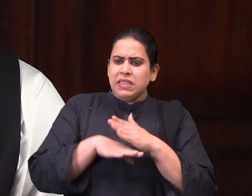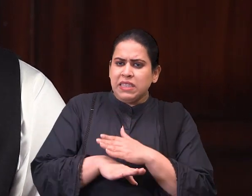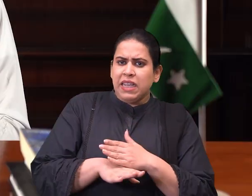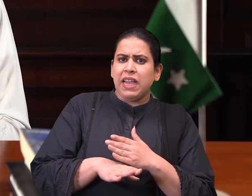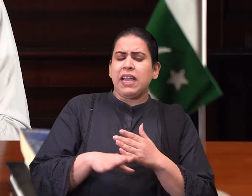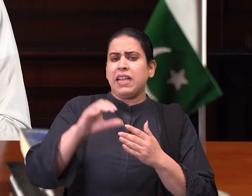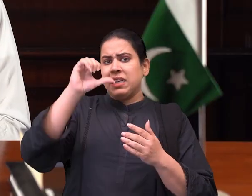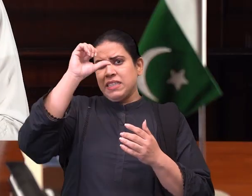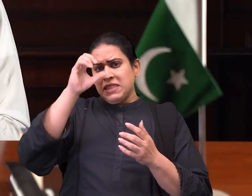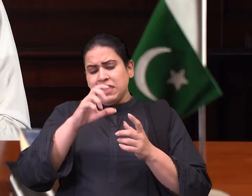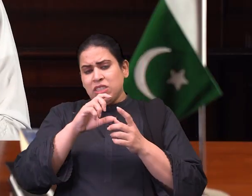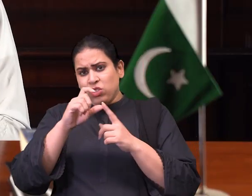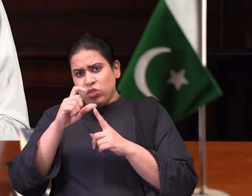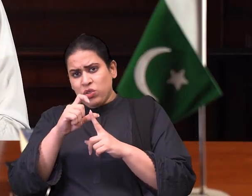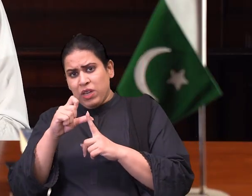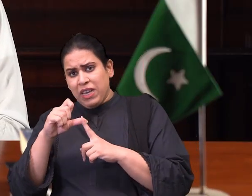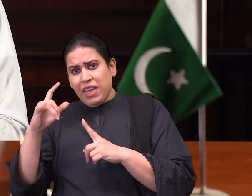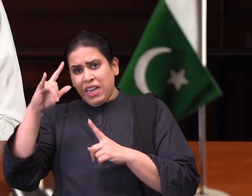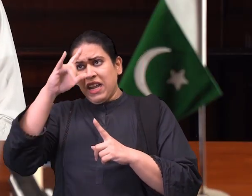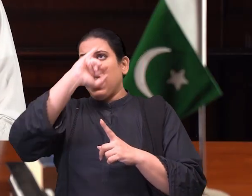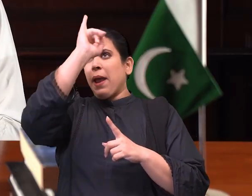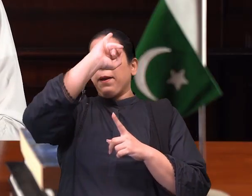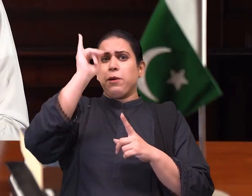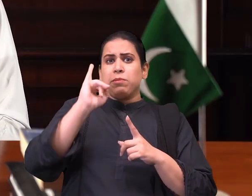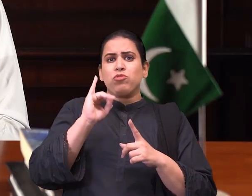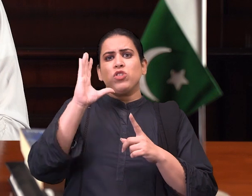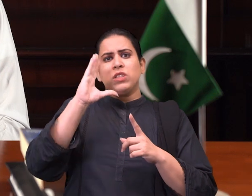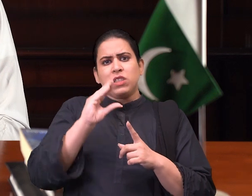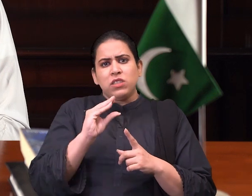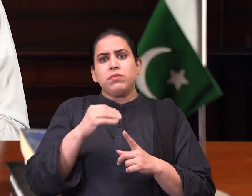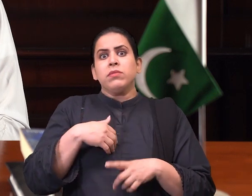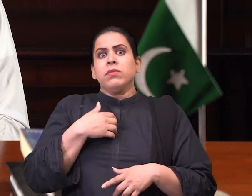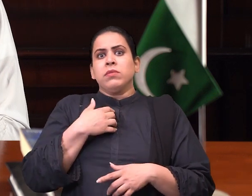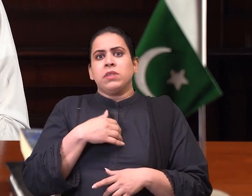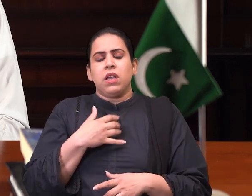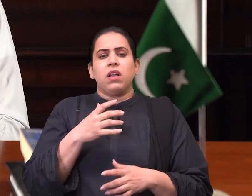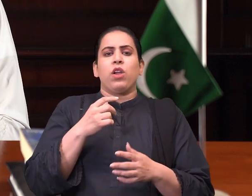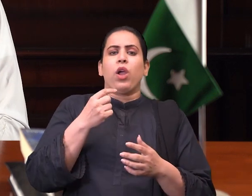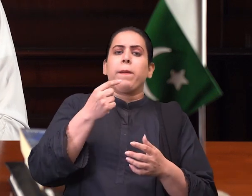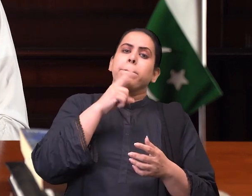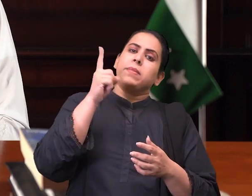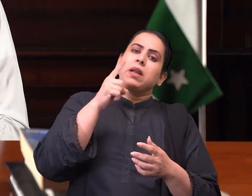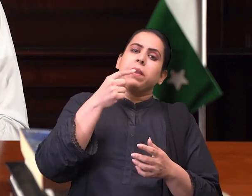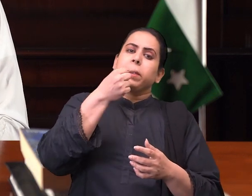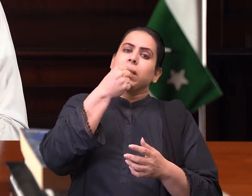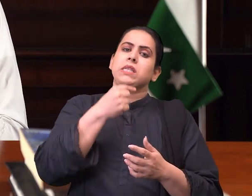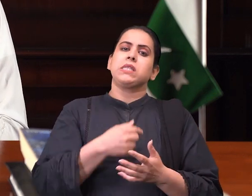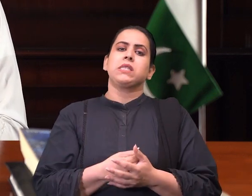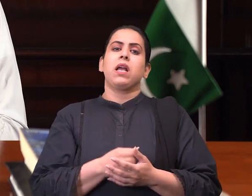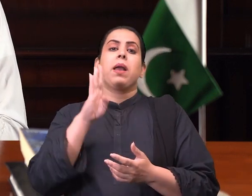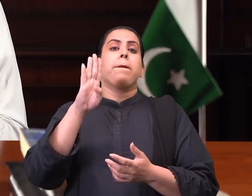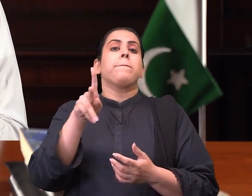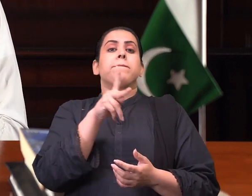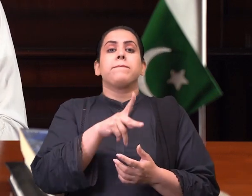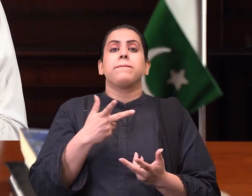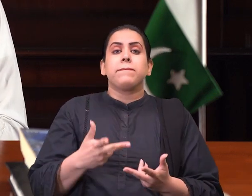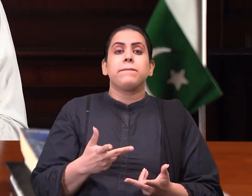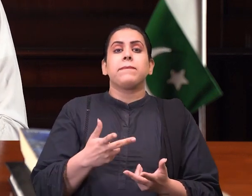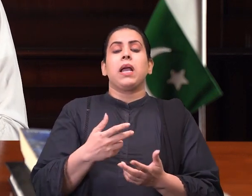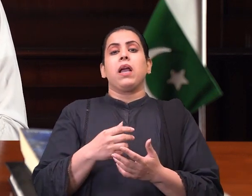COPD. Indoor air pollution is a significant contributing factor to smog-induced pulmonary